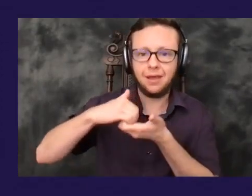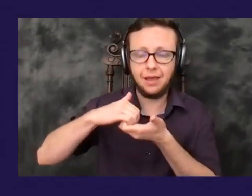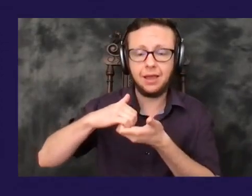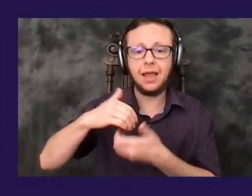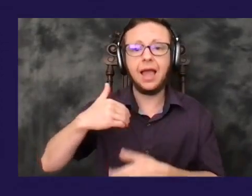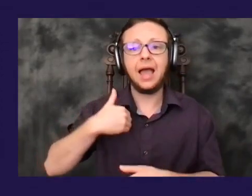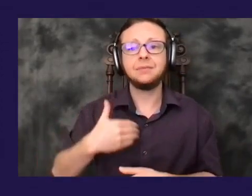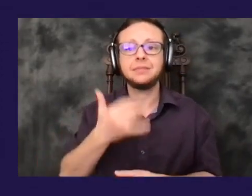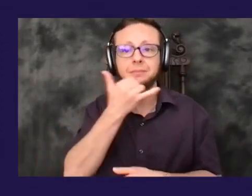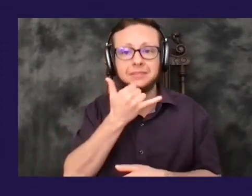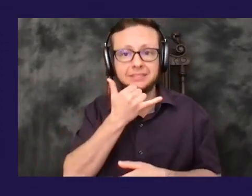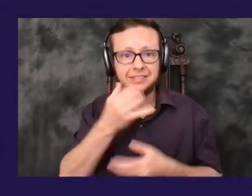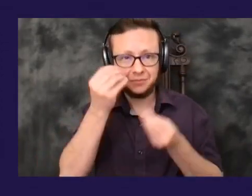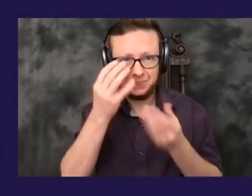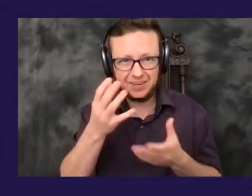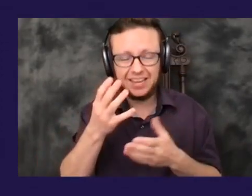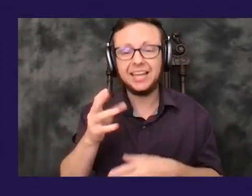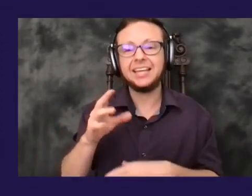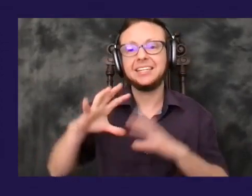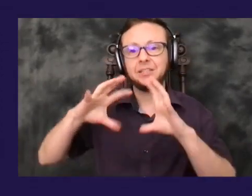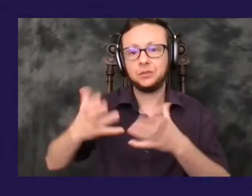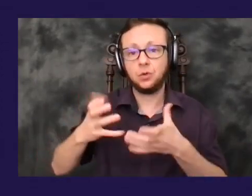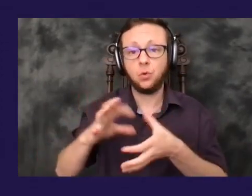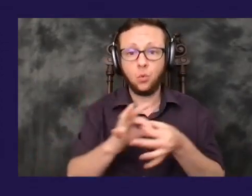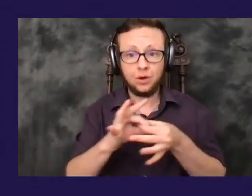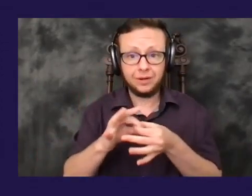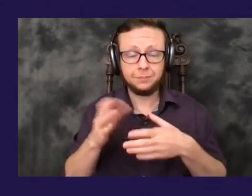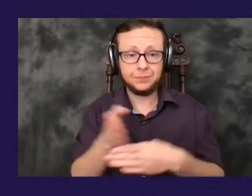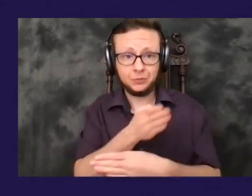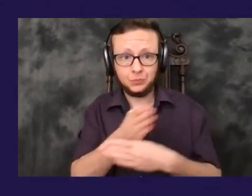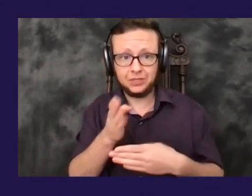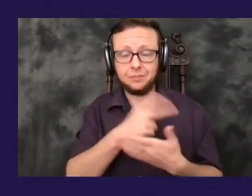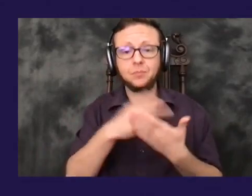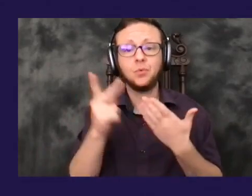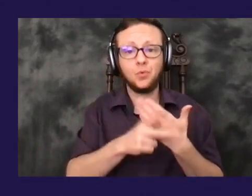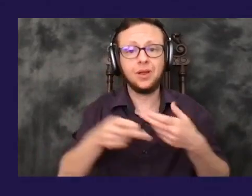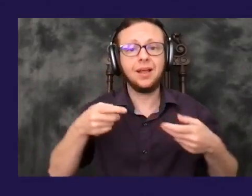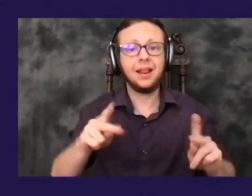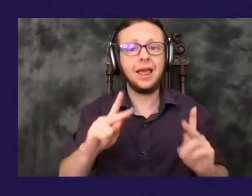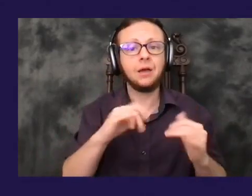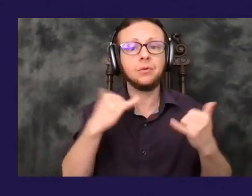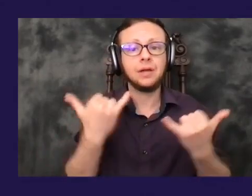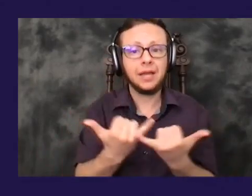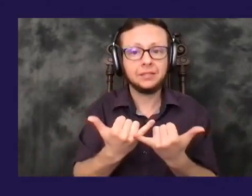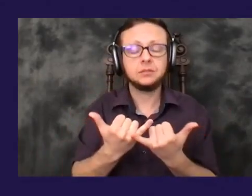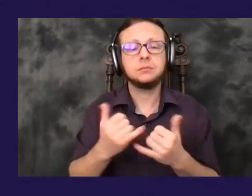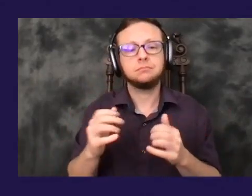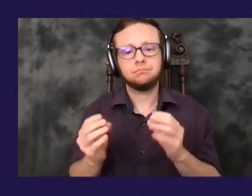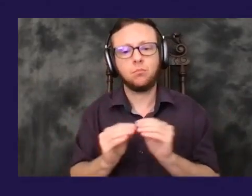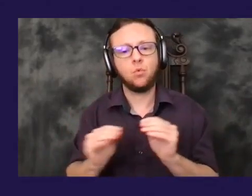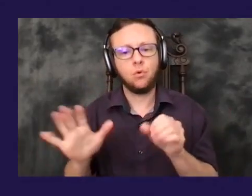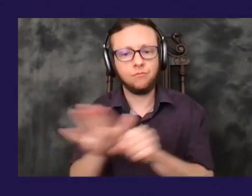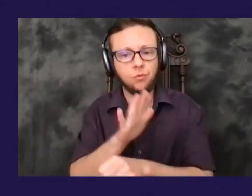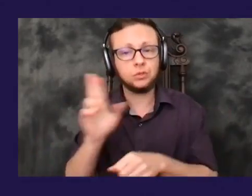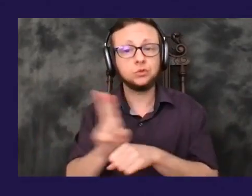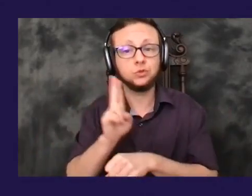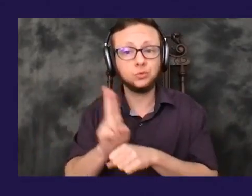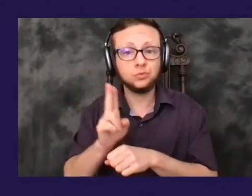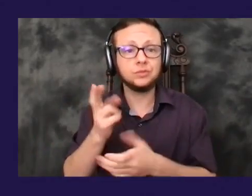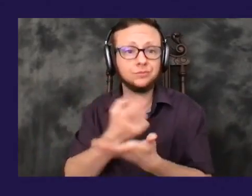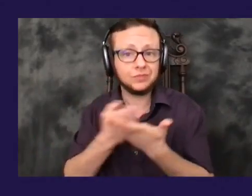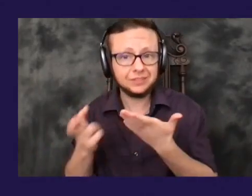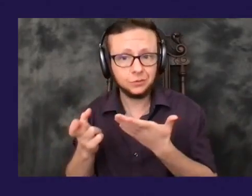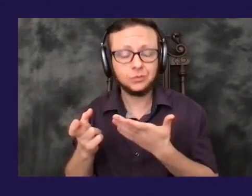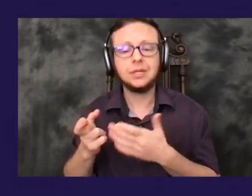unit dedicated to coordinating between programs allowed the agency to more fully use its resources